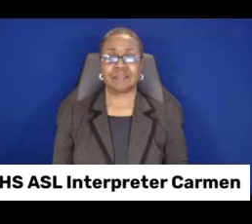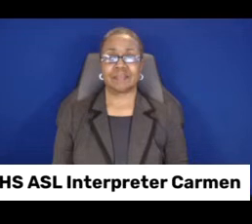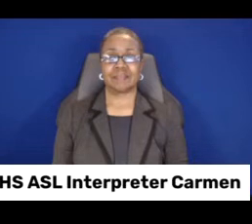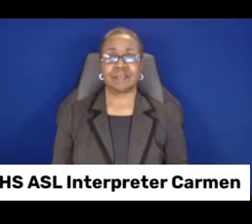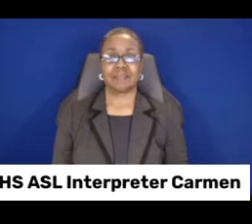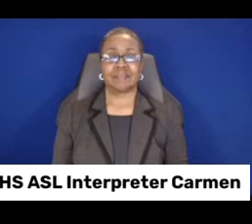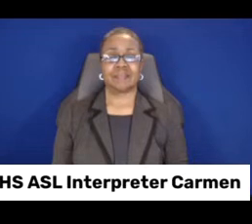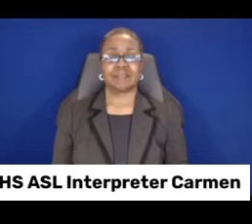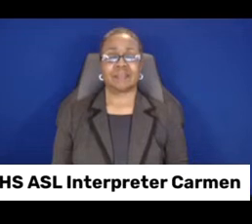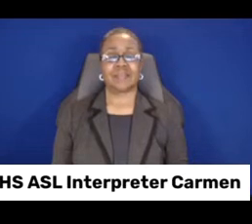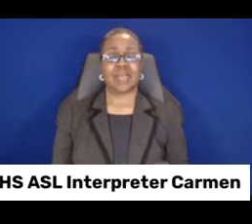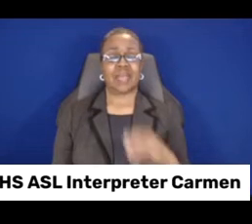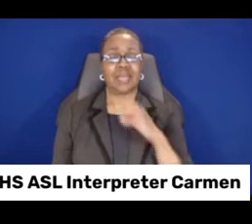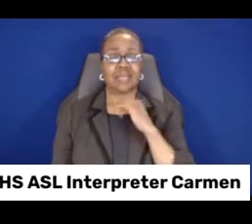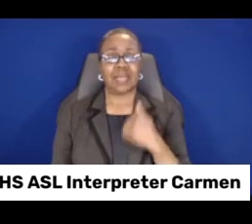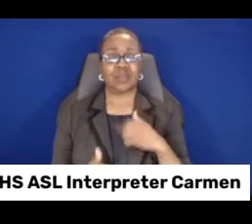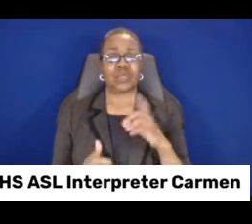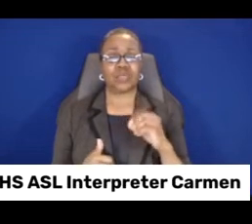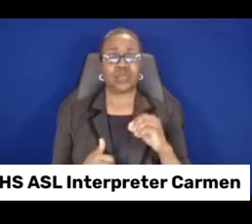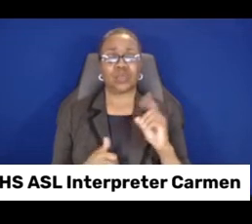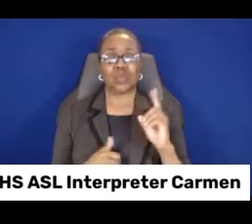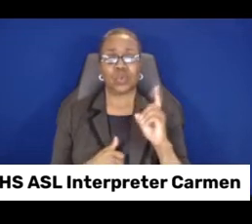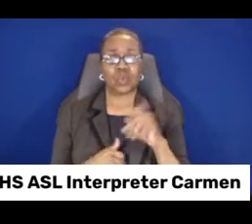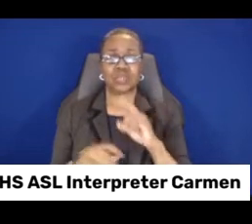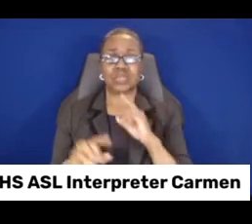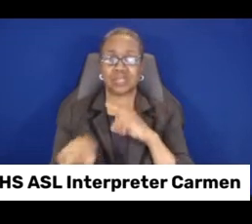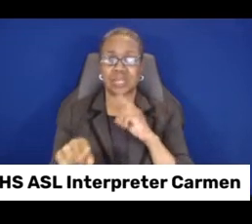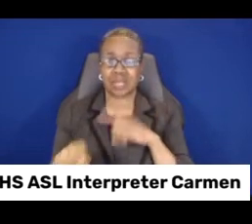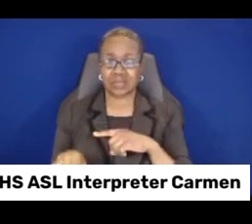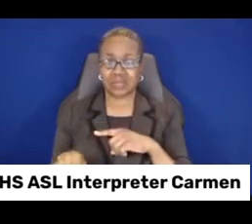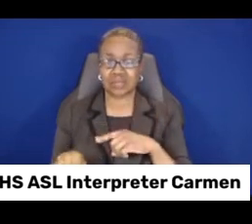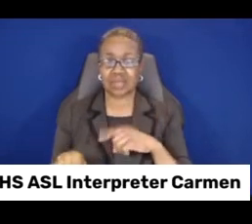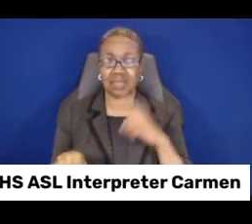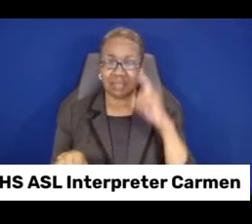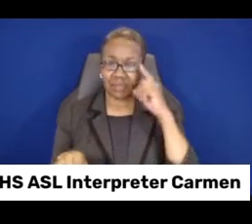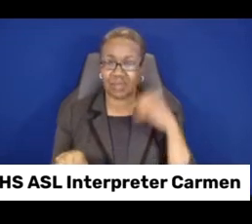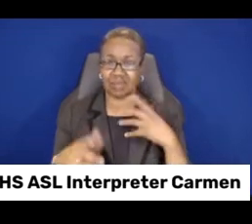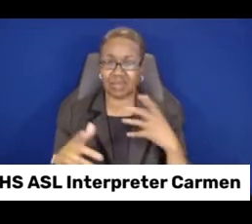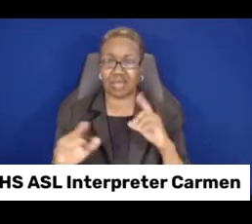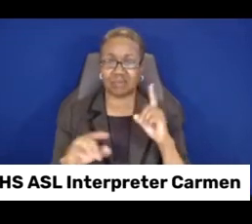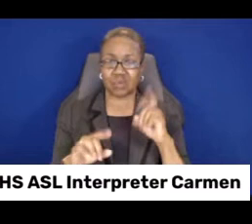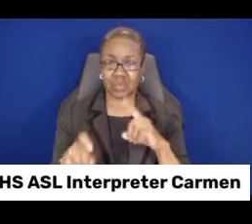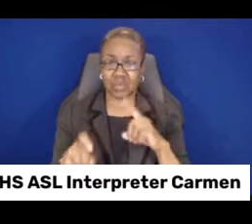I guess we should take some questions. It seems like there are a lot of questions. Um,